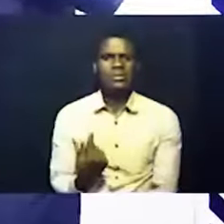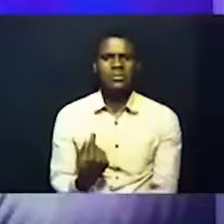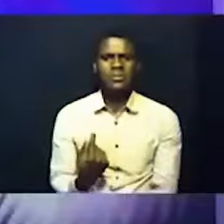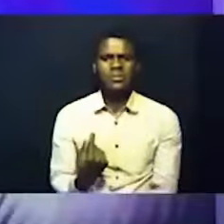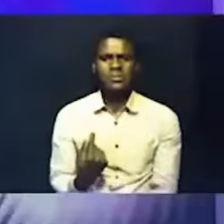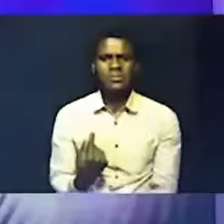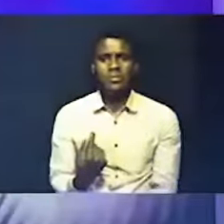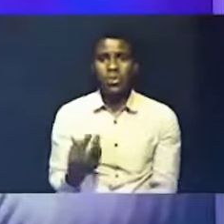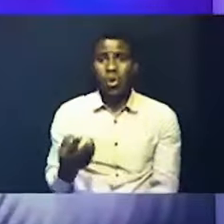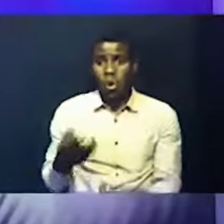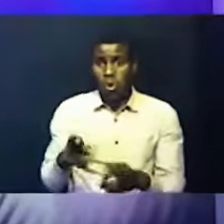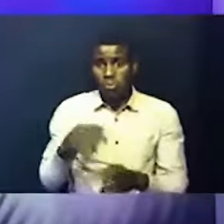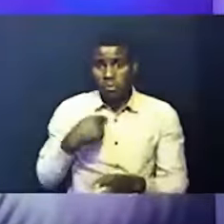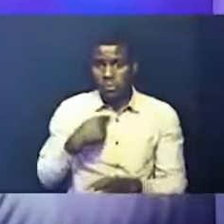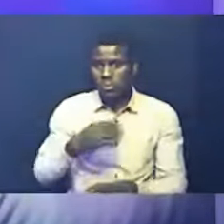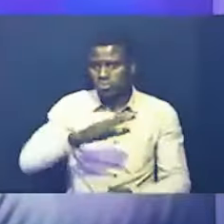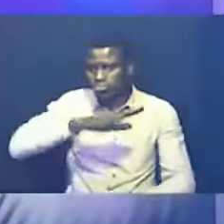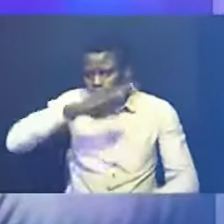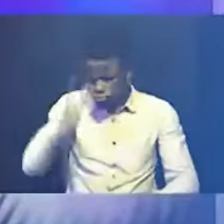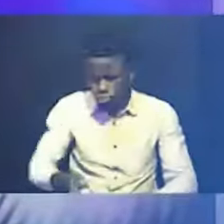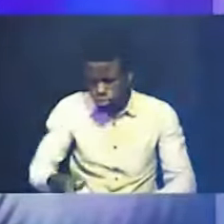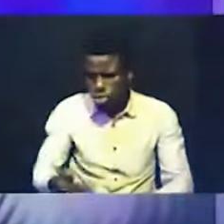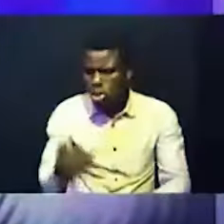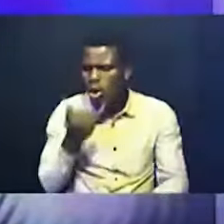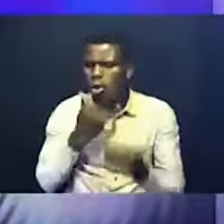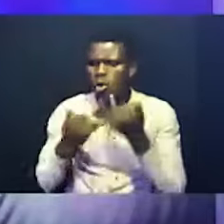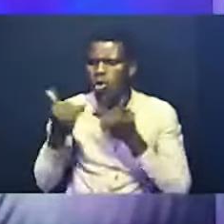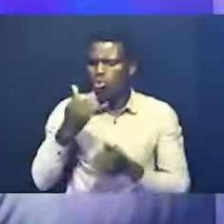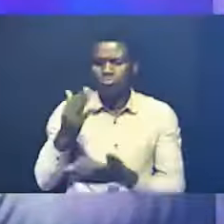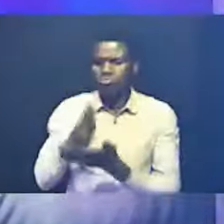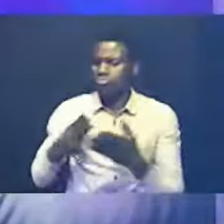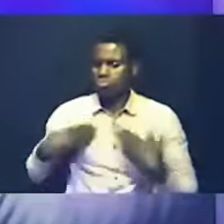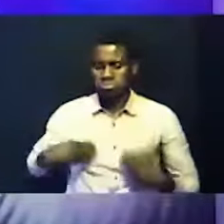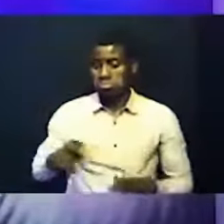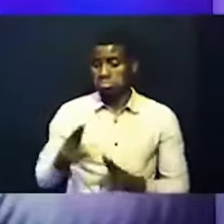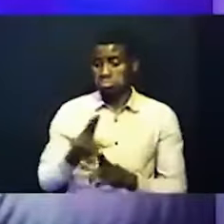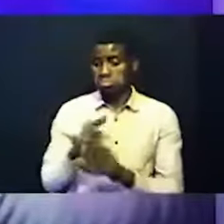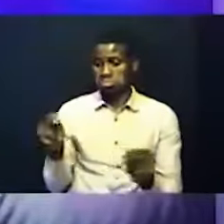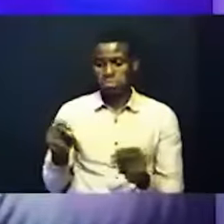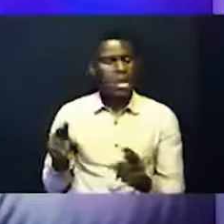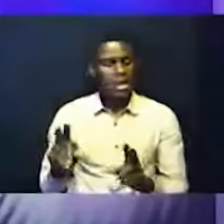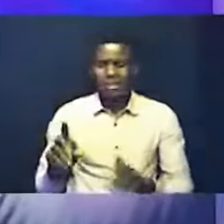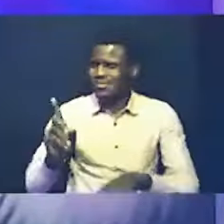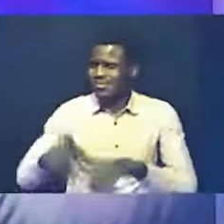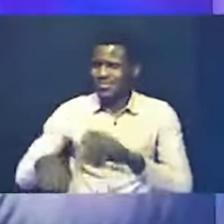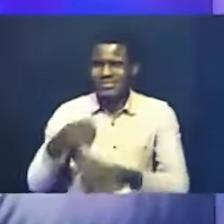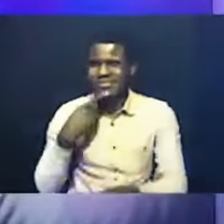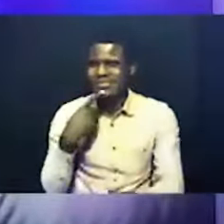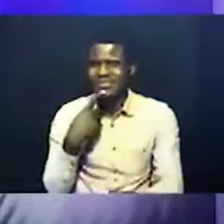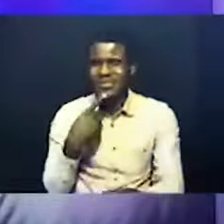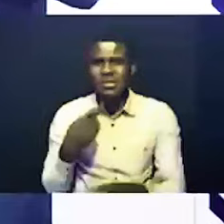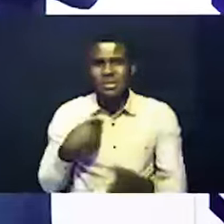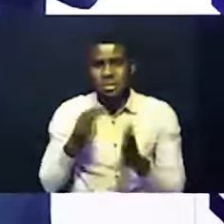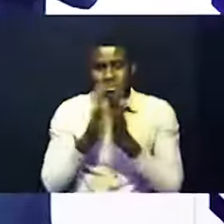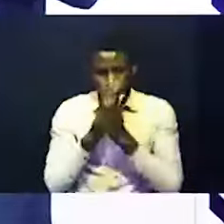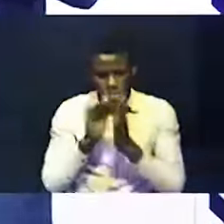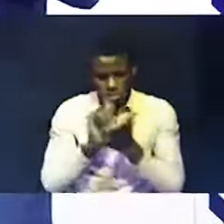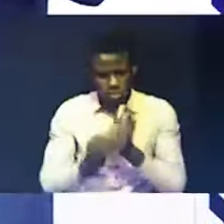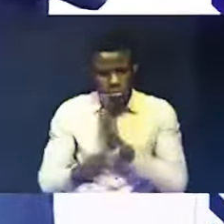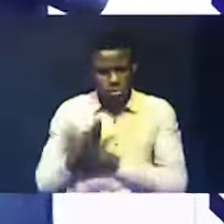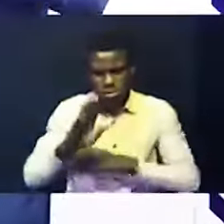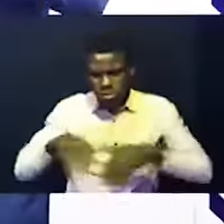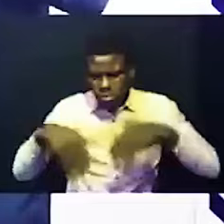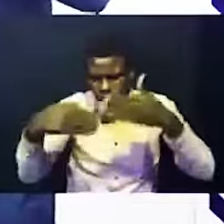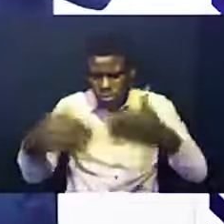me I will never offend anyone I pray that God will grant you great understanding of